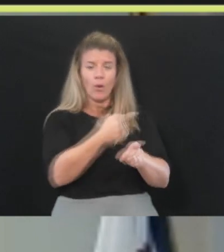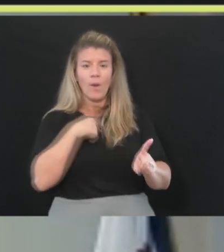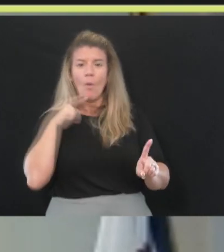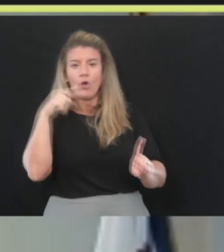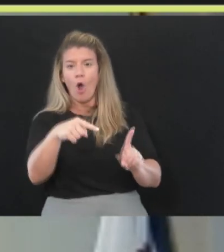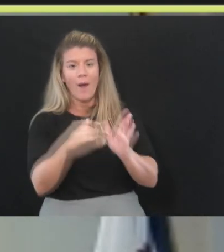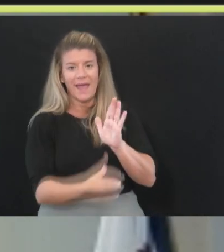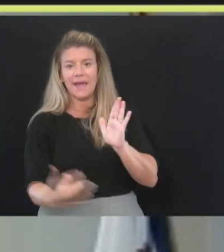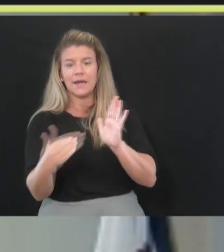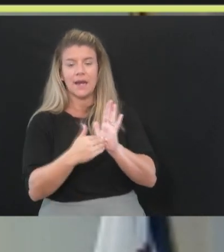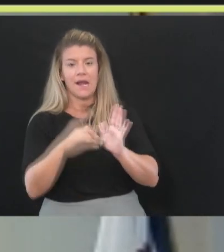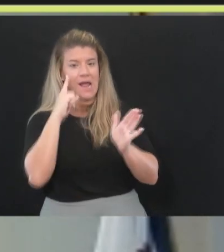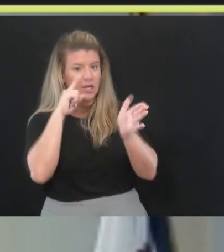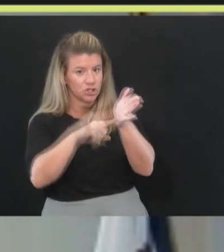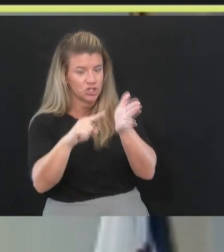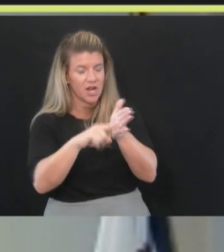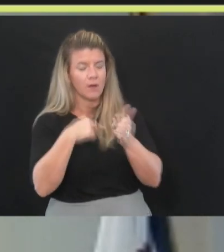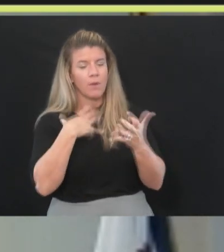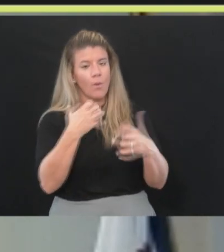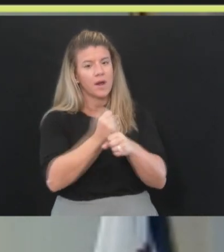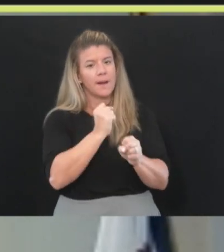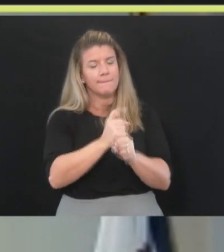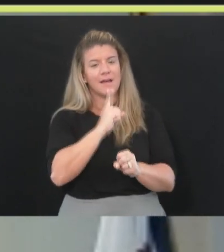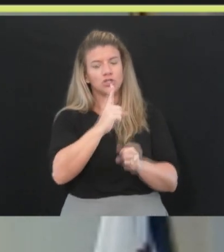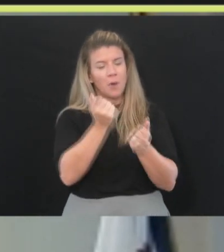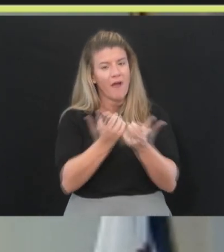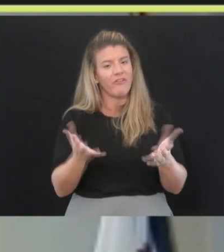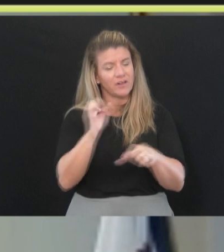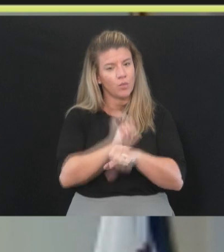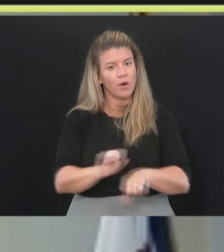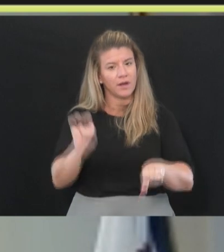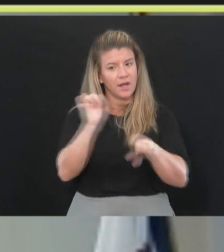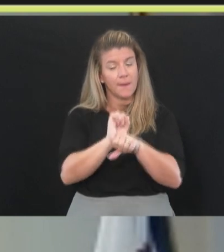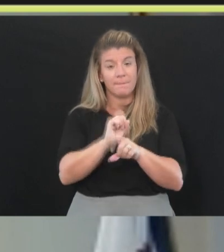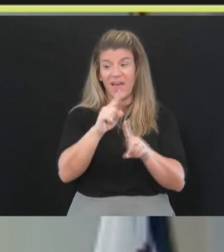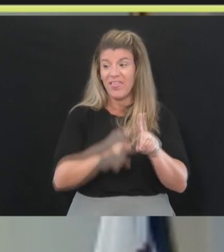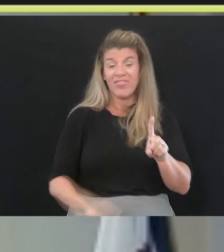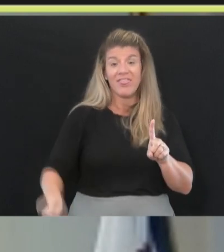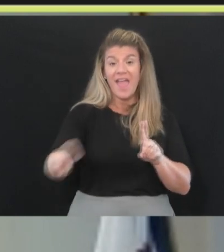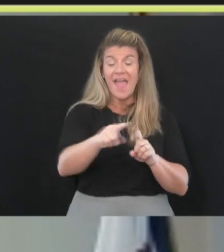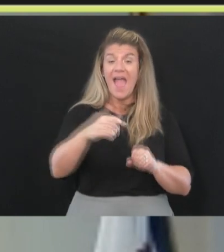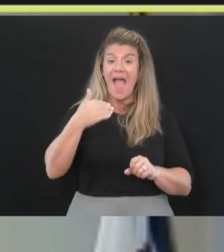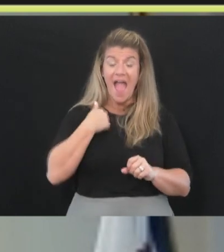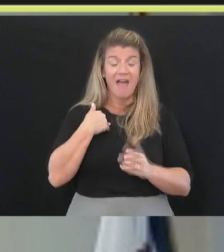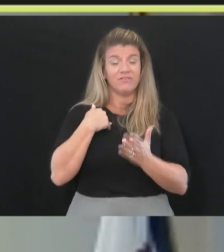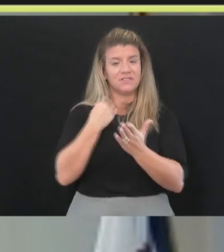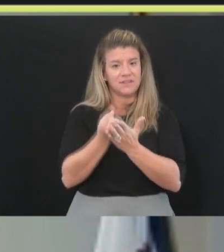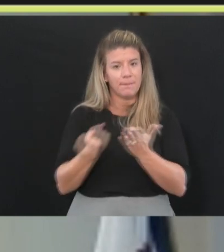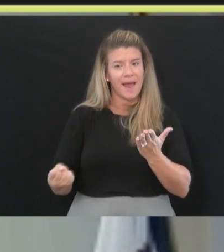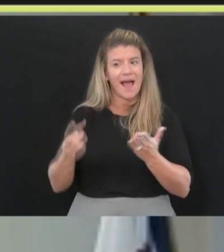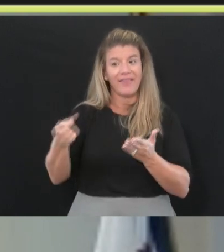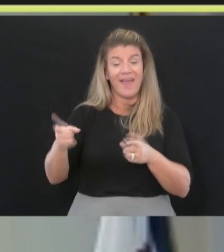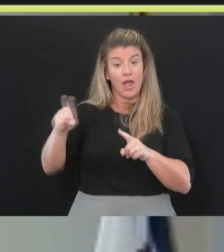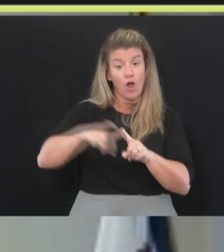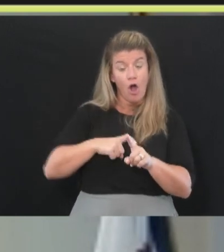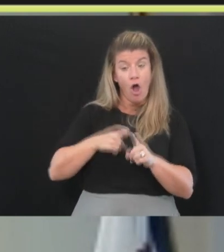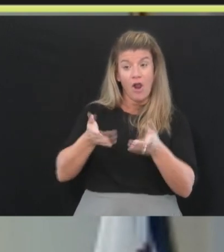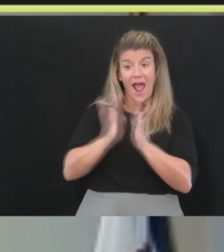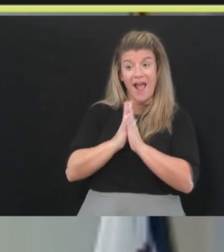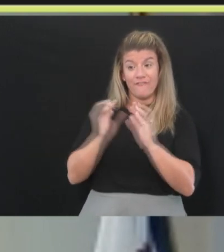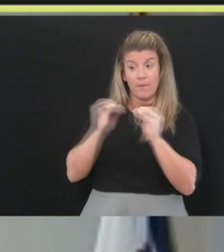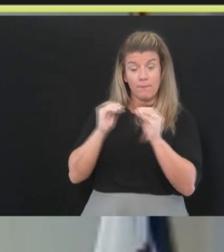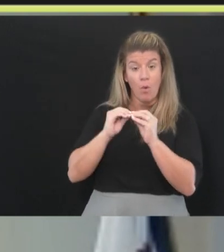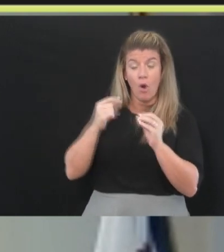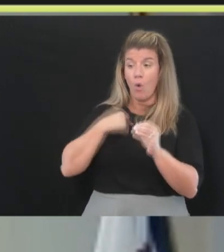and recheck it, because we do want to make sure everything is working. But they all have supplies. They call us to give them more supplies. We double check with